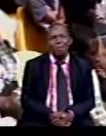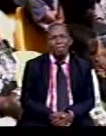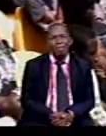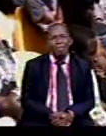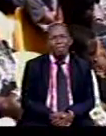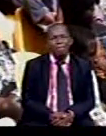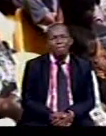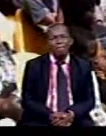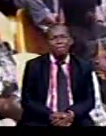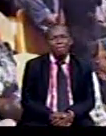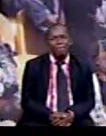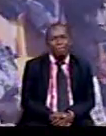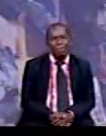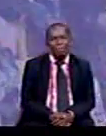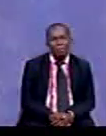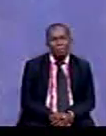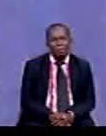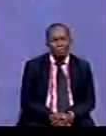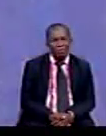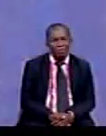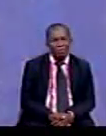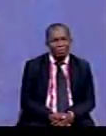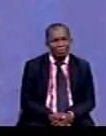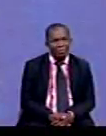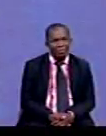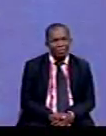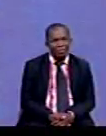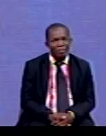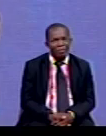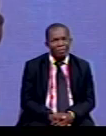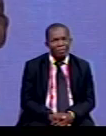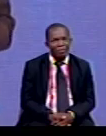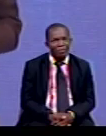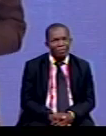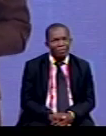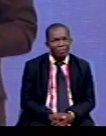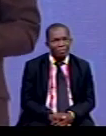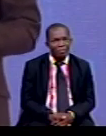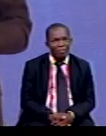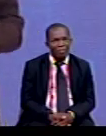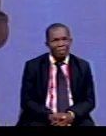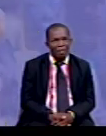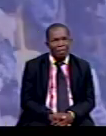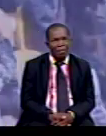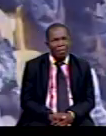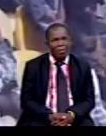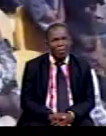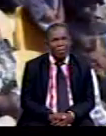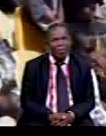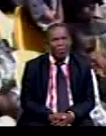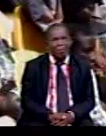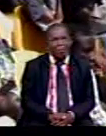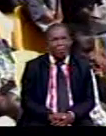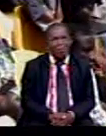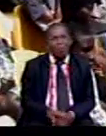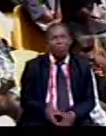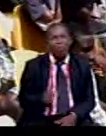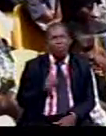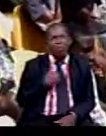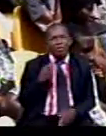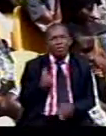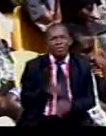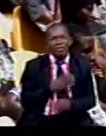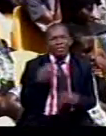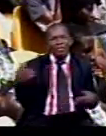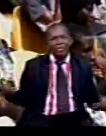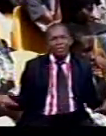So we will take an introduction of our pastor before.